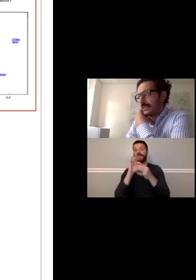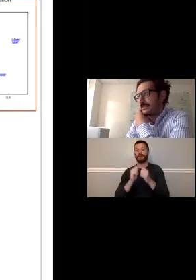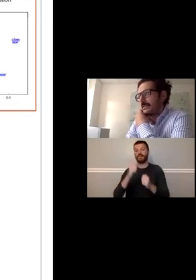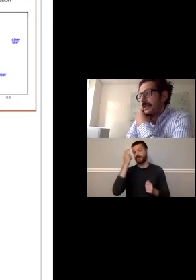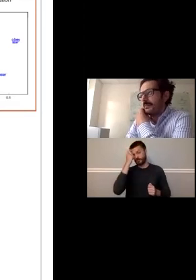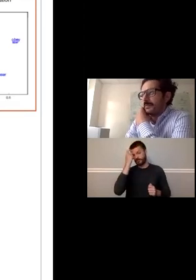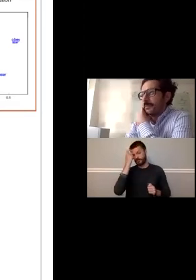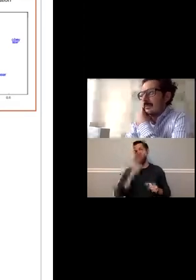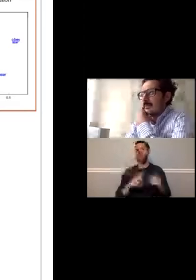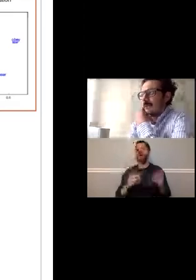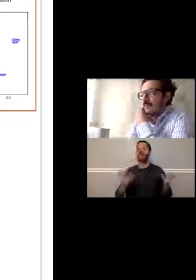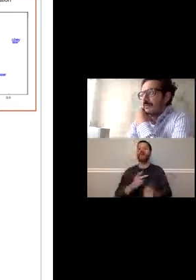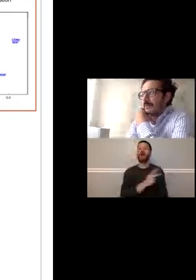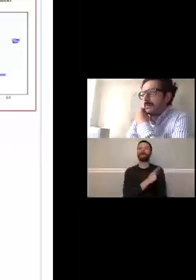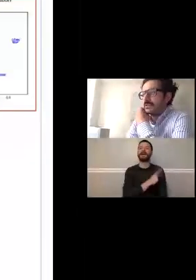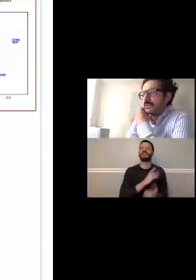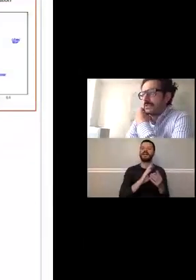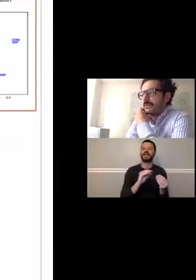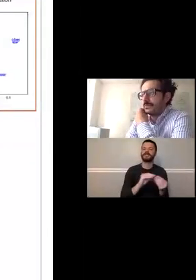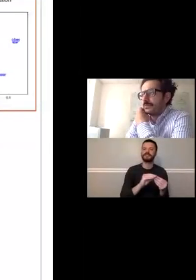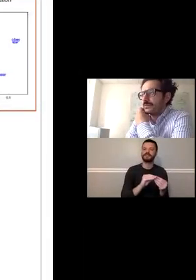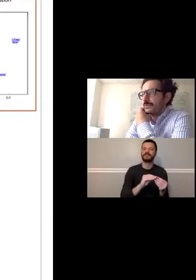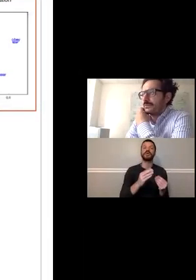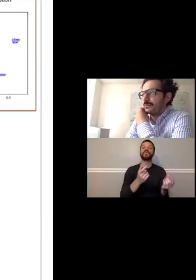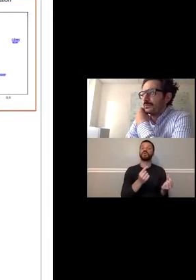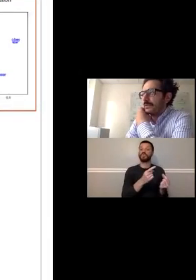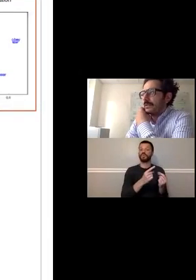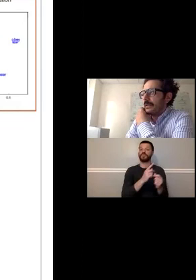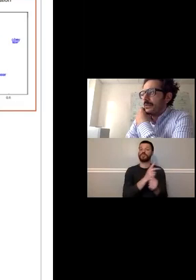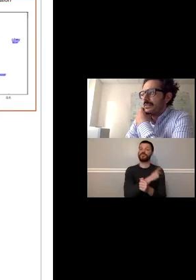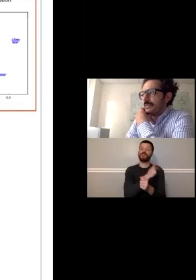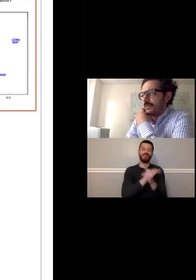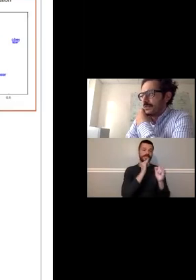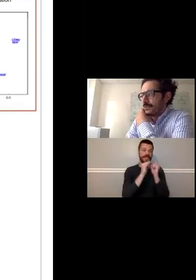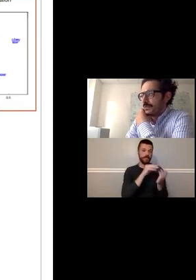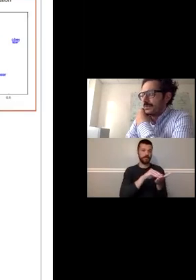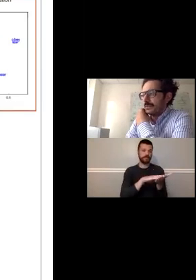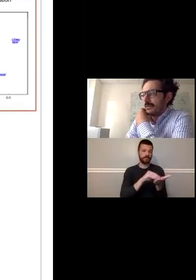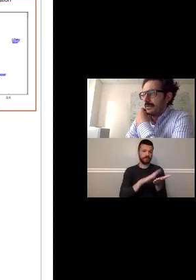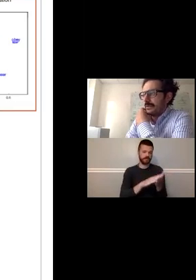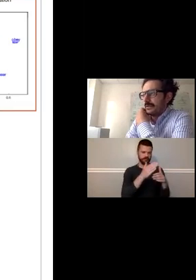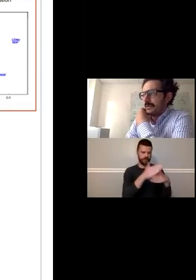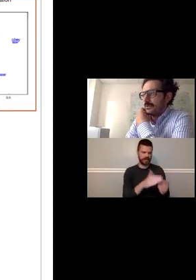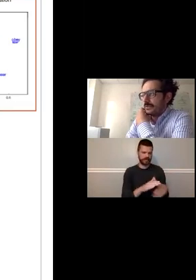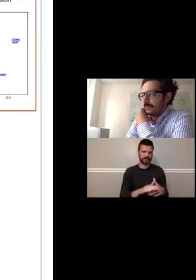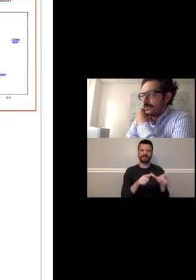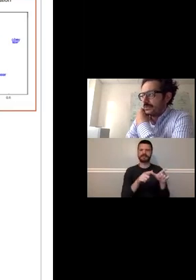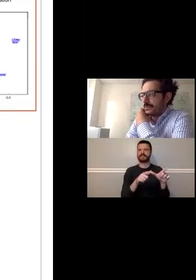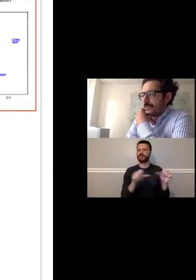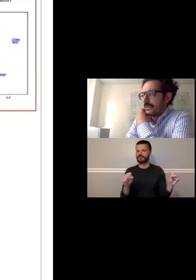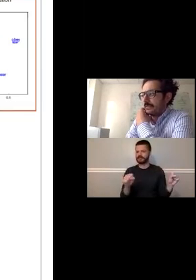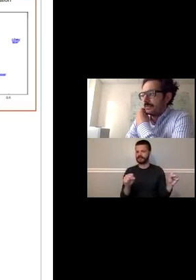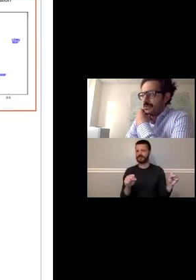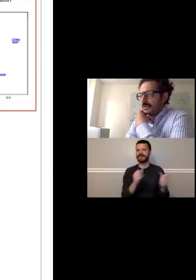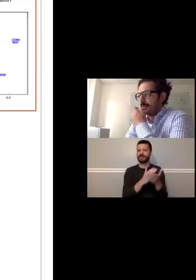patient says, by breaking down patients' interviews into linguistic features, acoustic